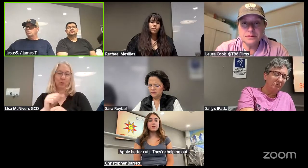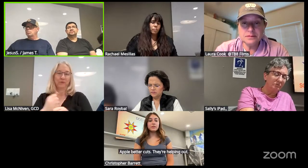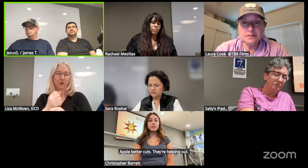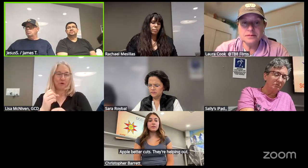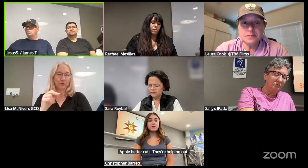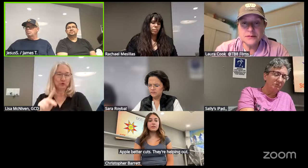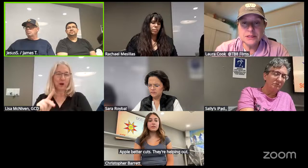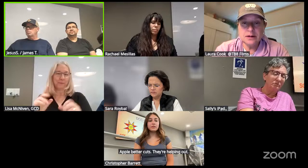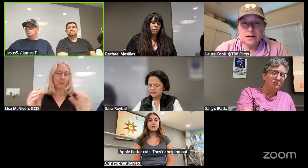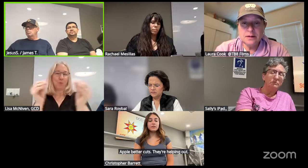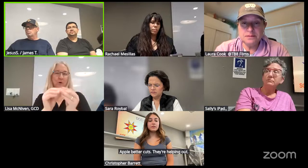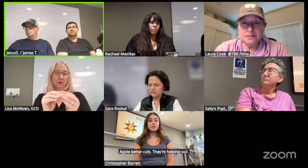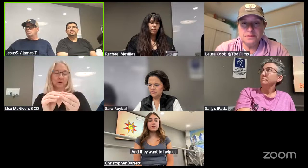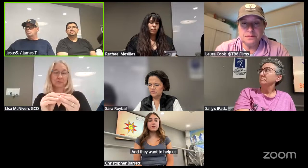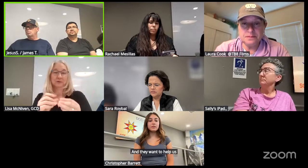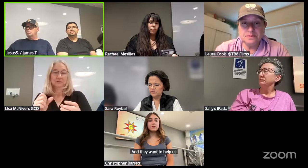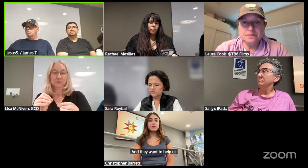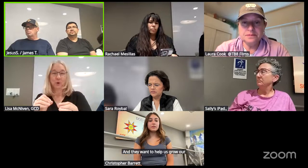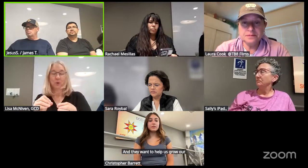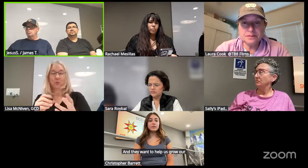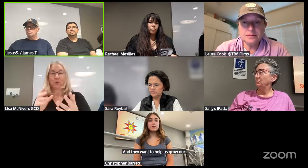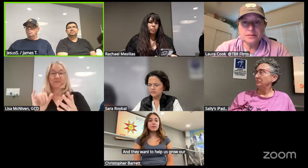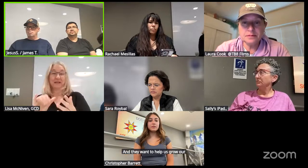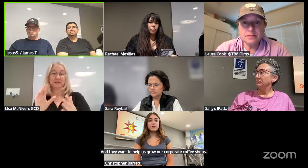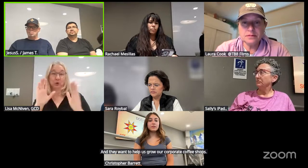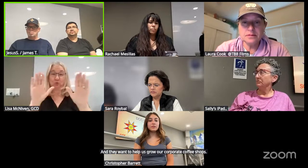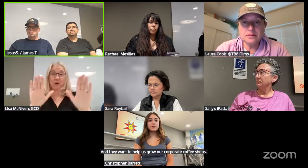And they want to help us for our work with the coffee shop.